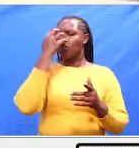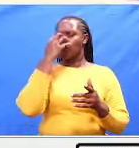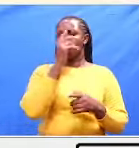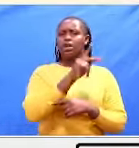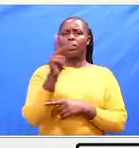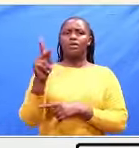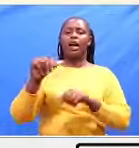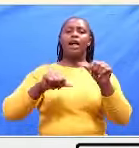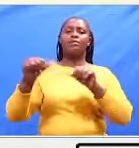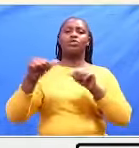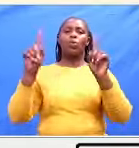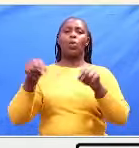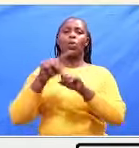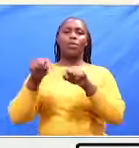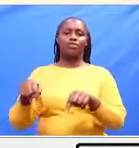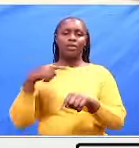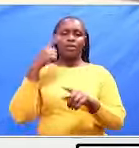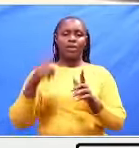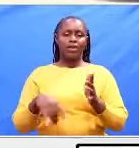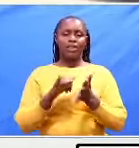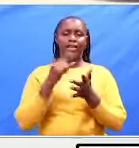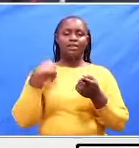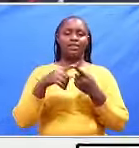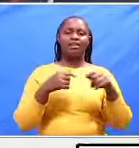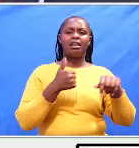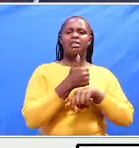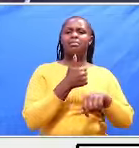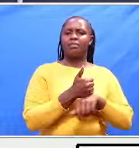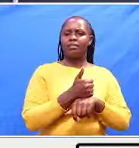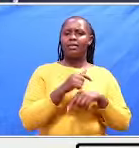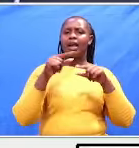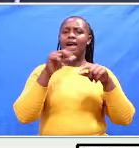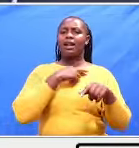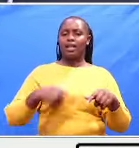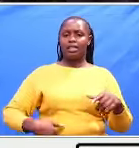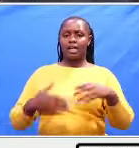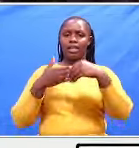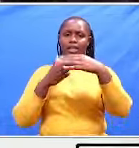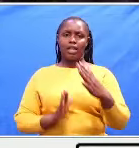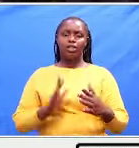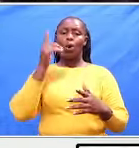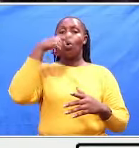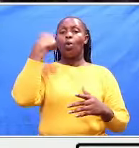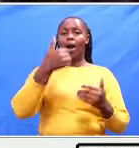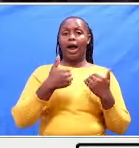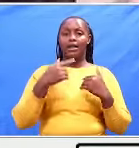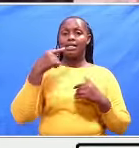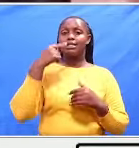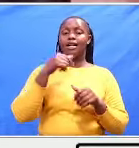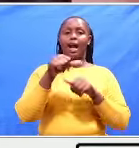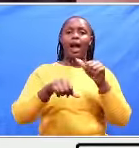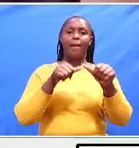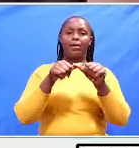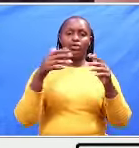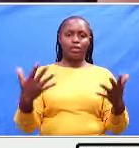Kwanza administration allegedly intimidating religious leaders who have spoken against the Kenya Kwanza government. They are calling